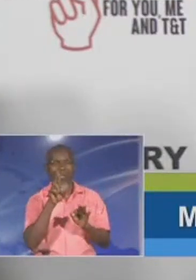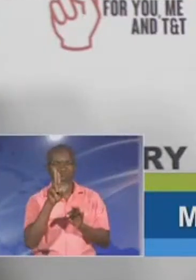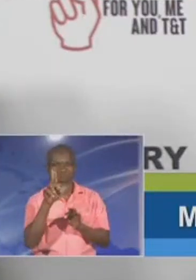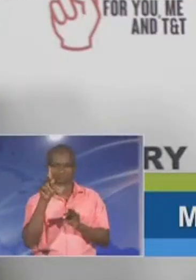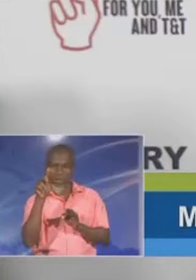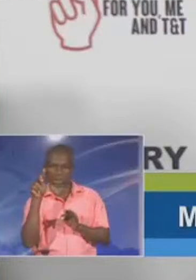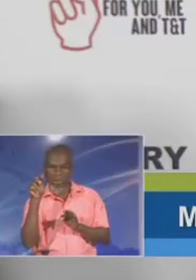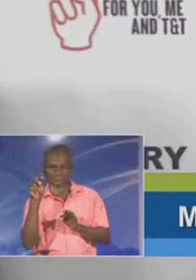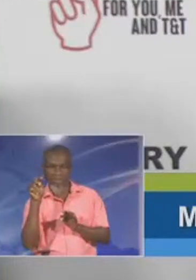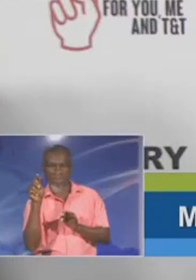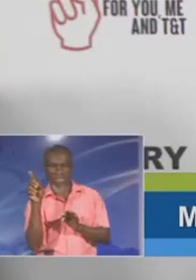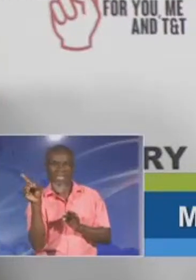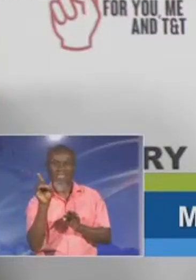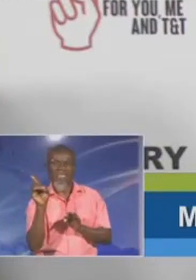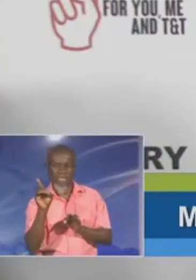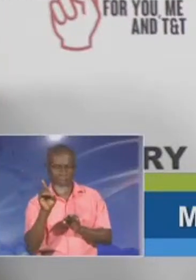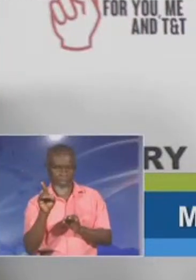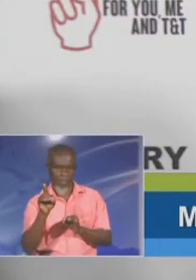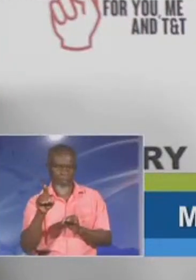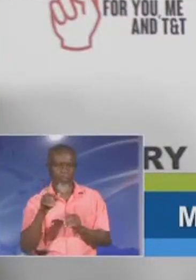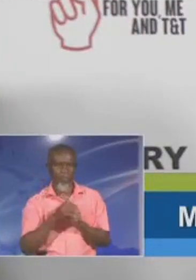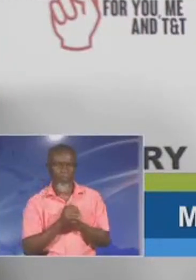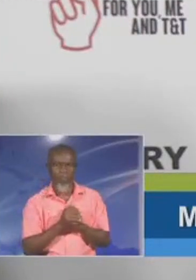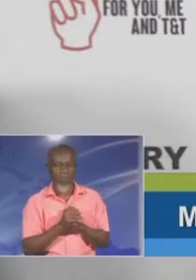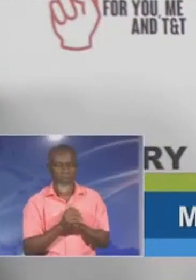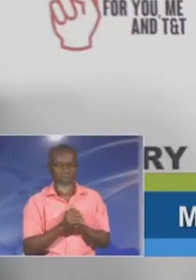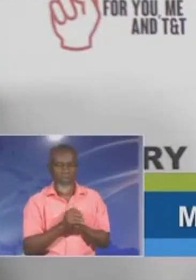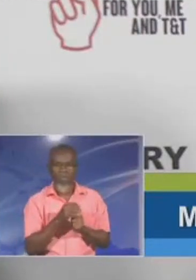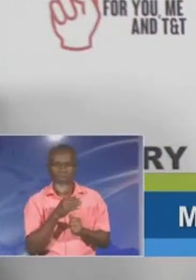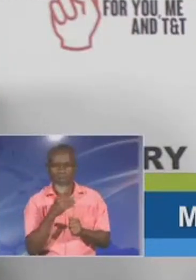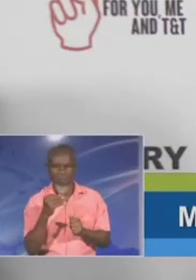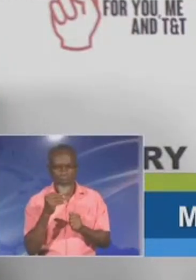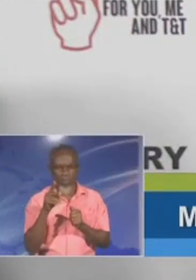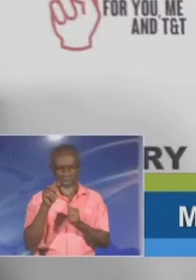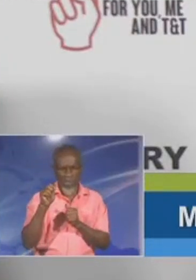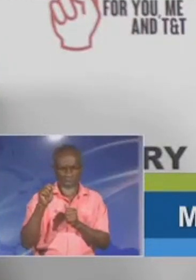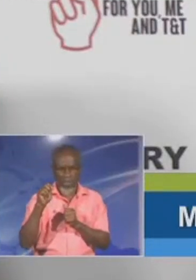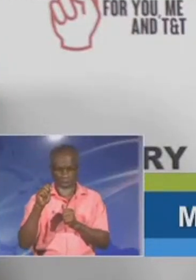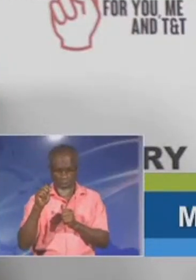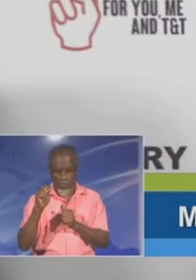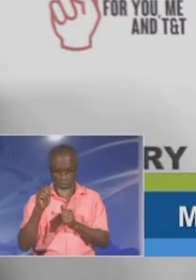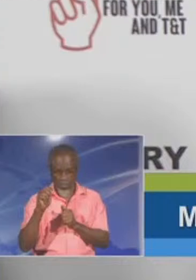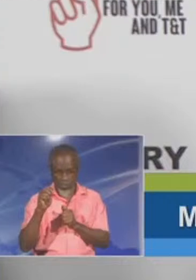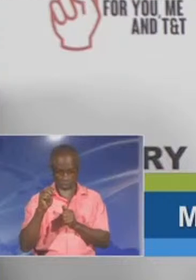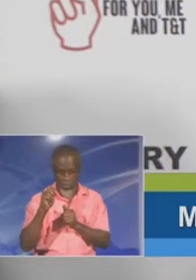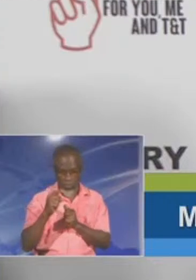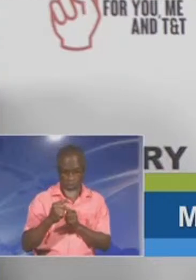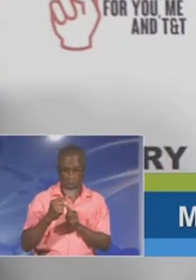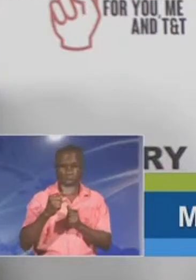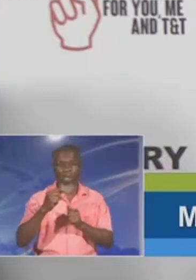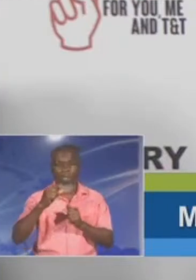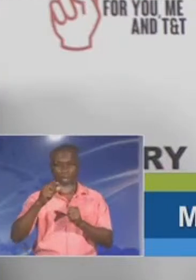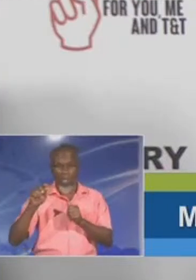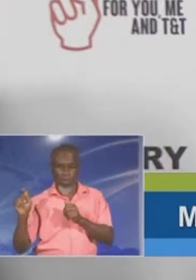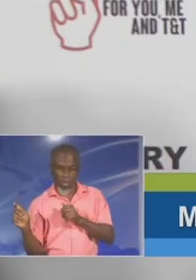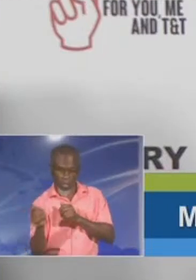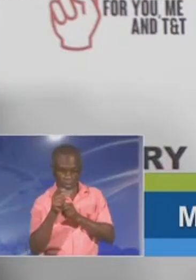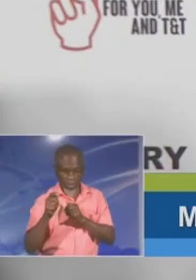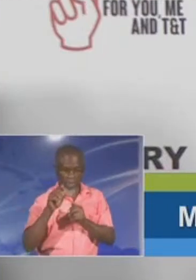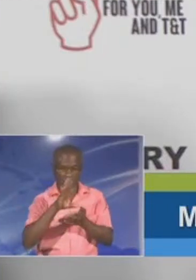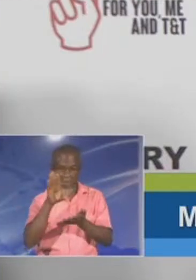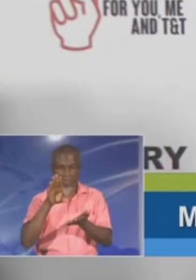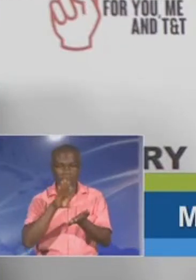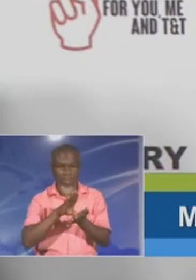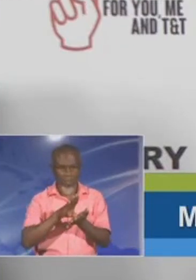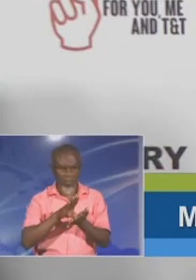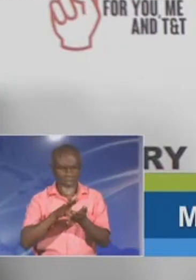Davis step-down facility, the Takrigwa Racket Center, are all empty and have been empty for approximately